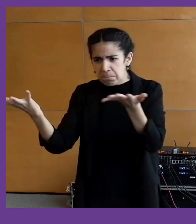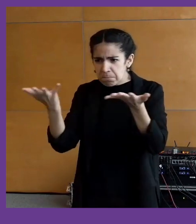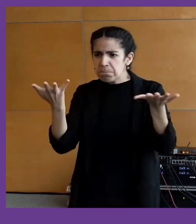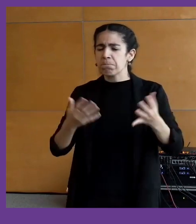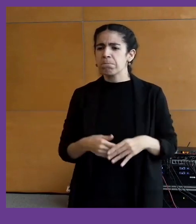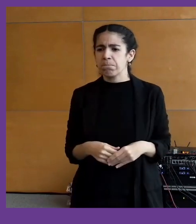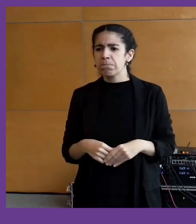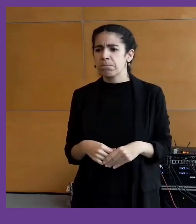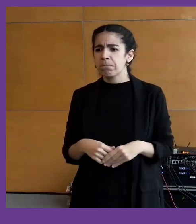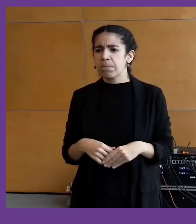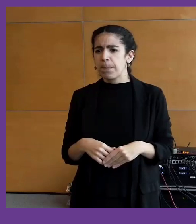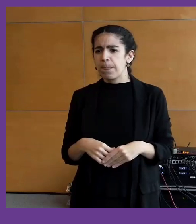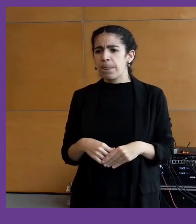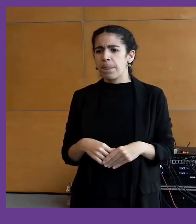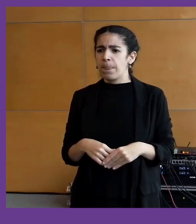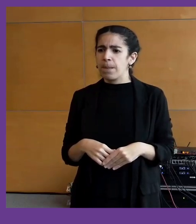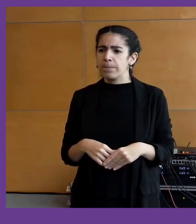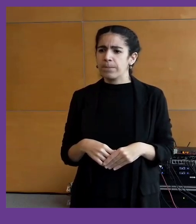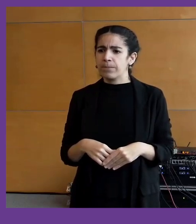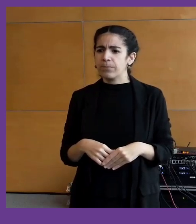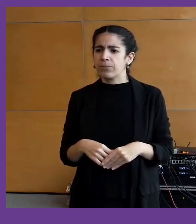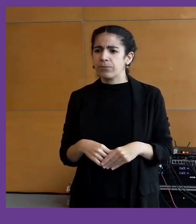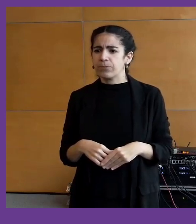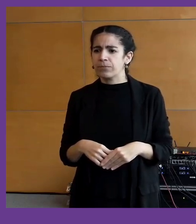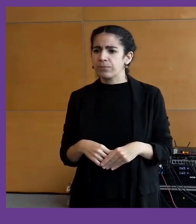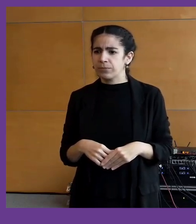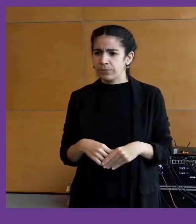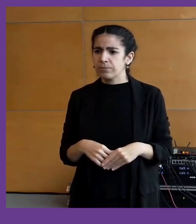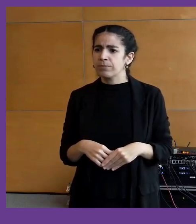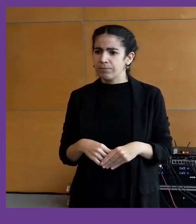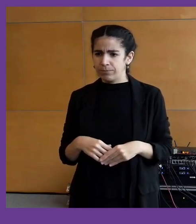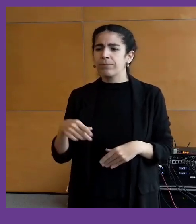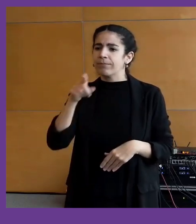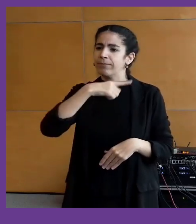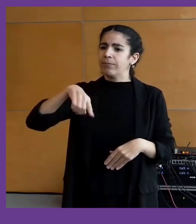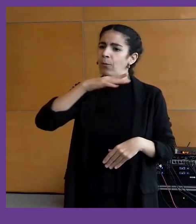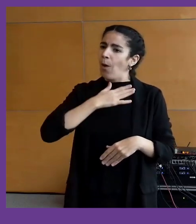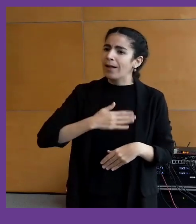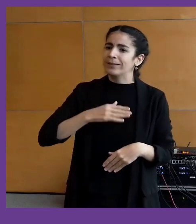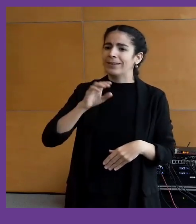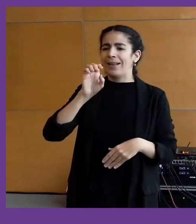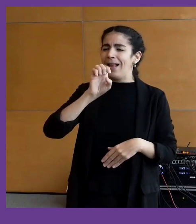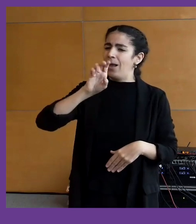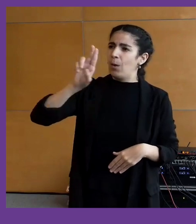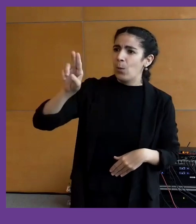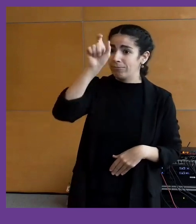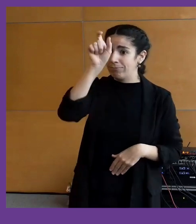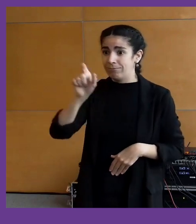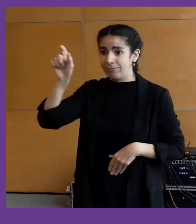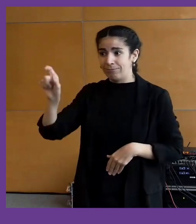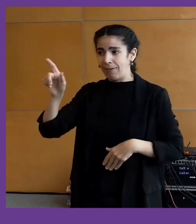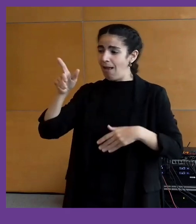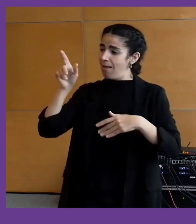the European Union. And we work in 4 pillars: in the built environment, transport,